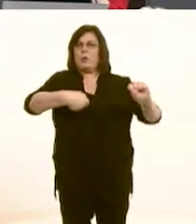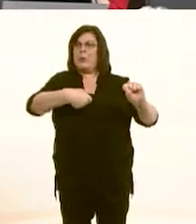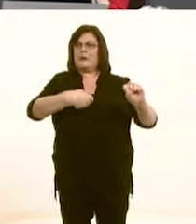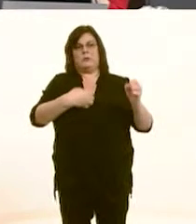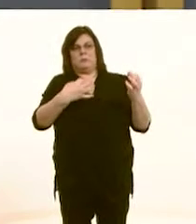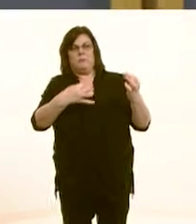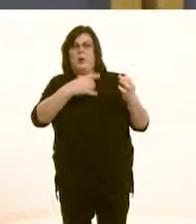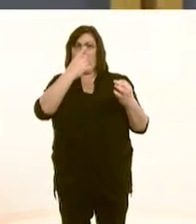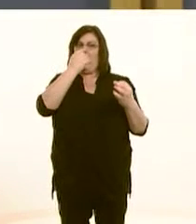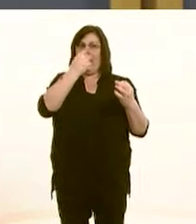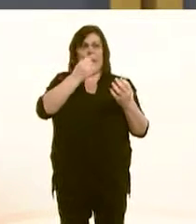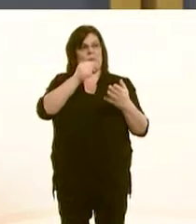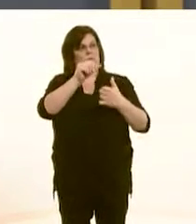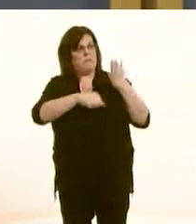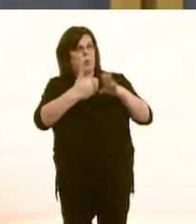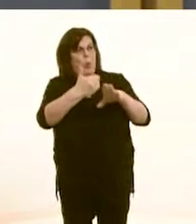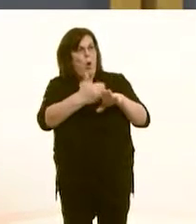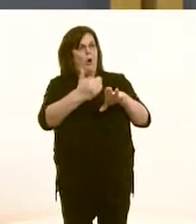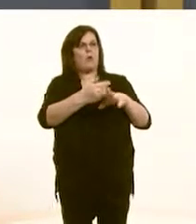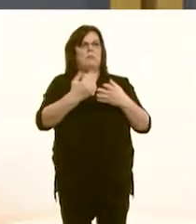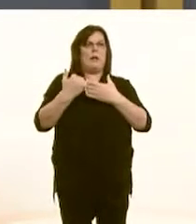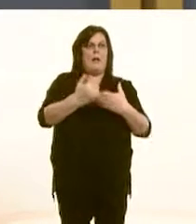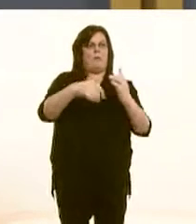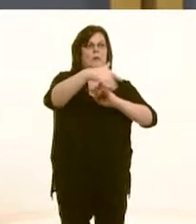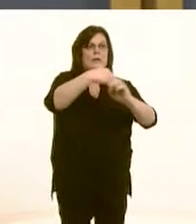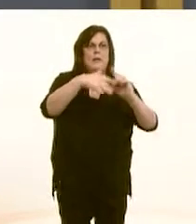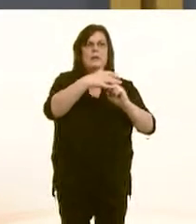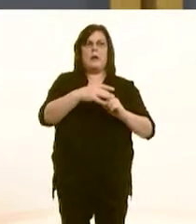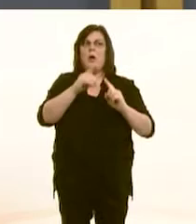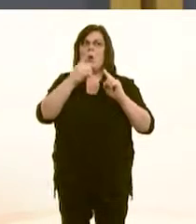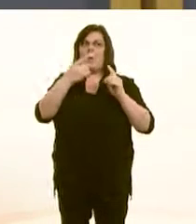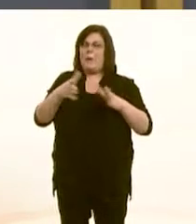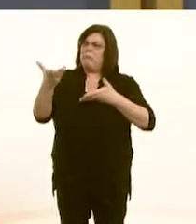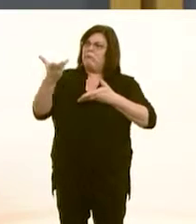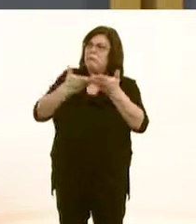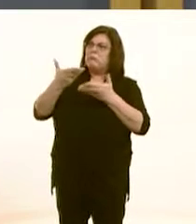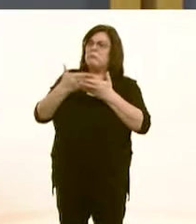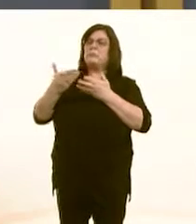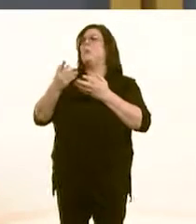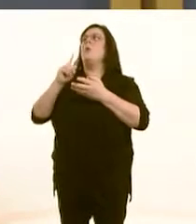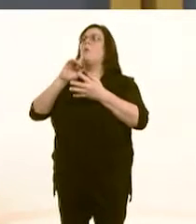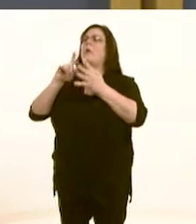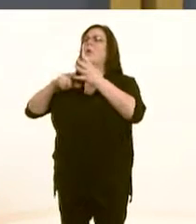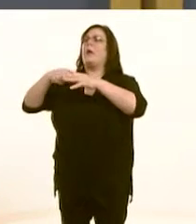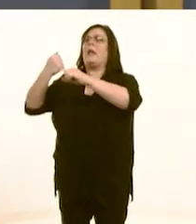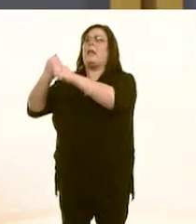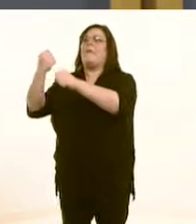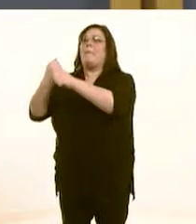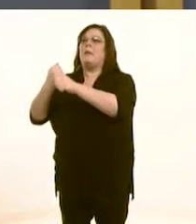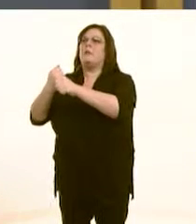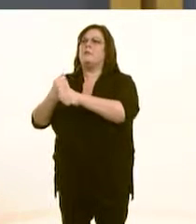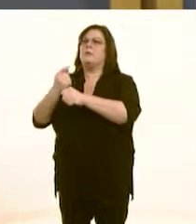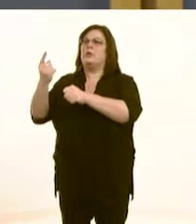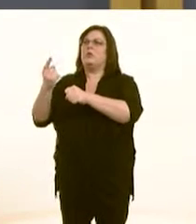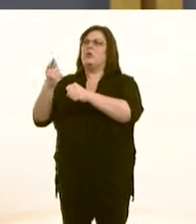your government had with the Student Loans Company, which allows them to discriminate so blatantly in favour of one part